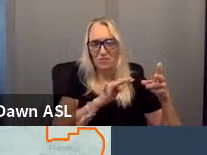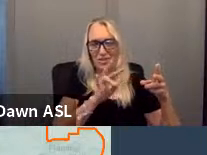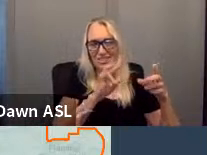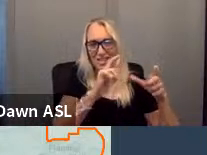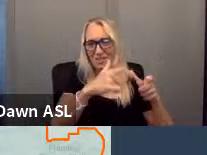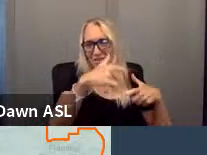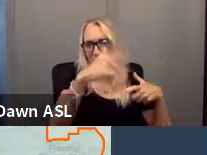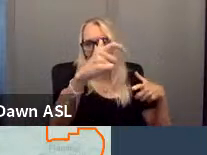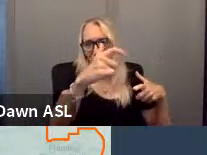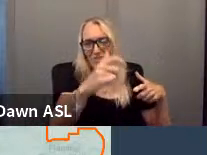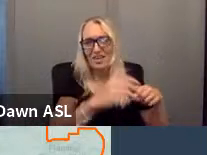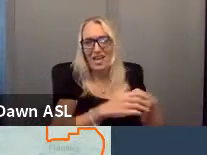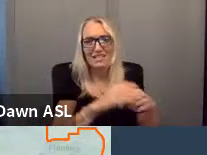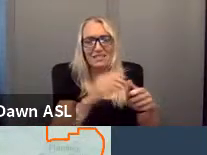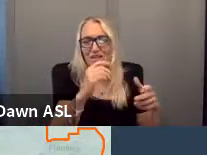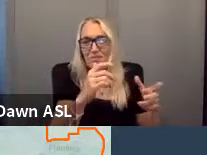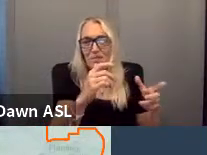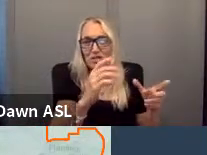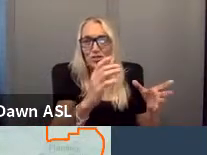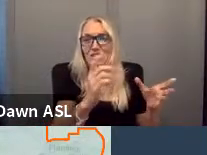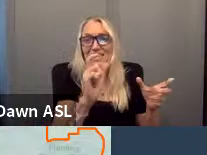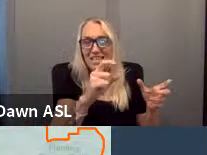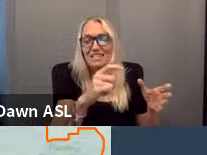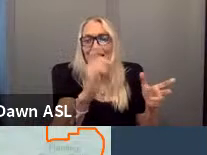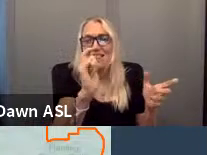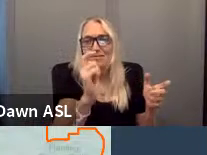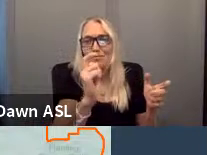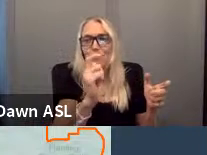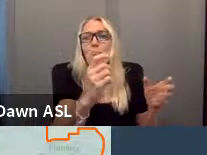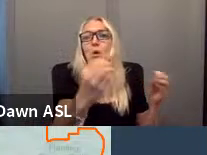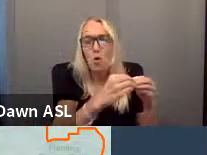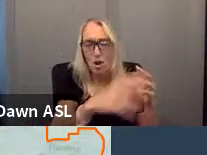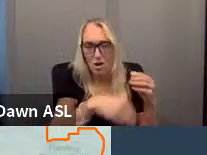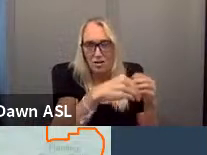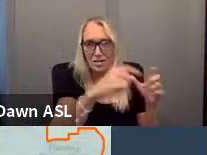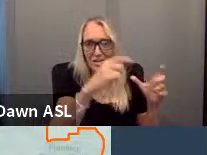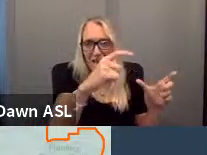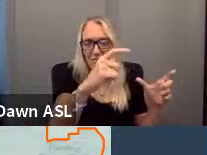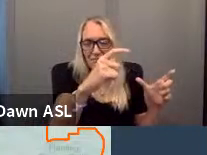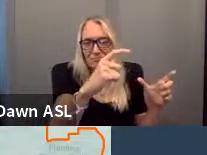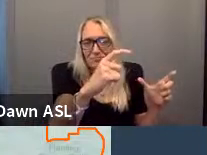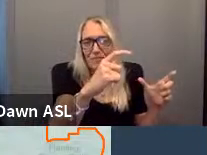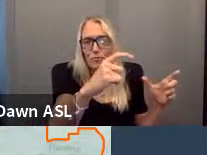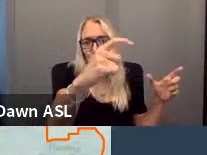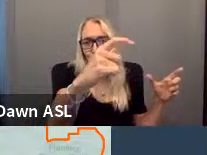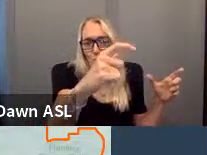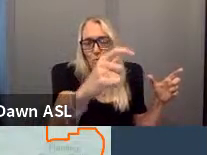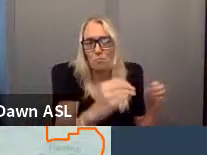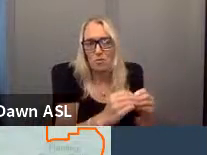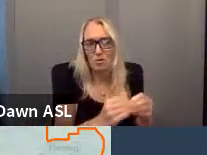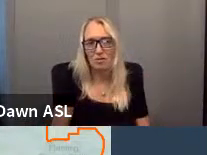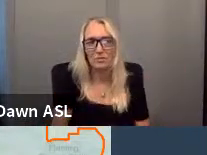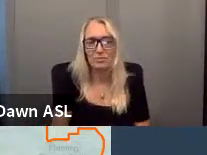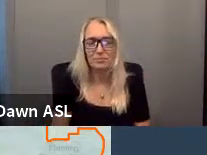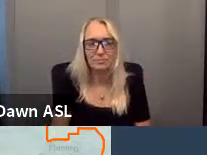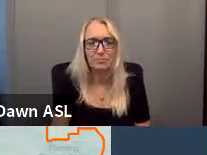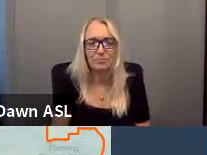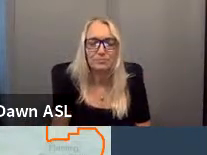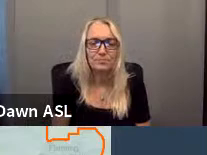47th have less than the needed 157,000 residents, and they'll have to grow to absorb more